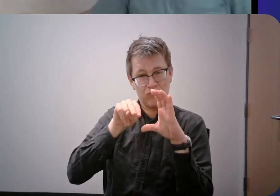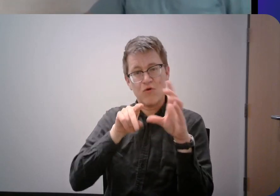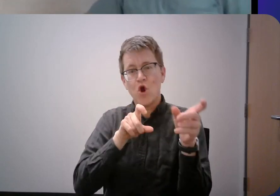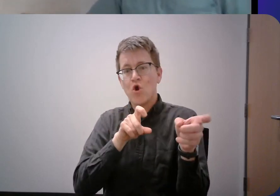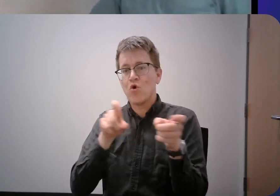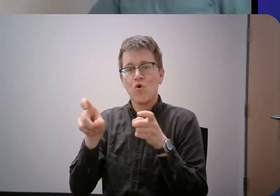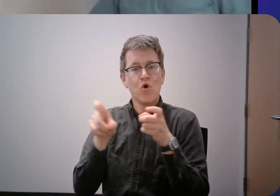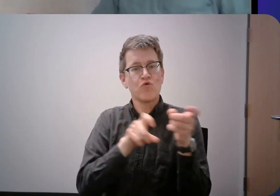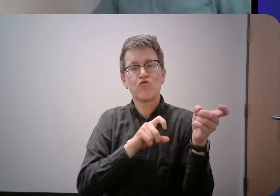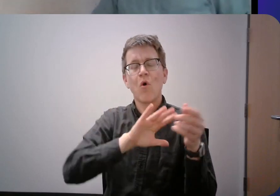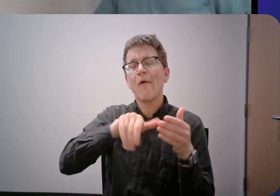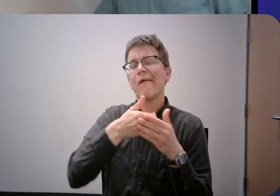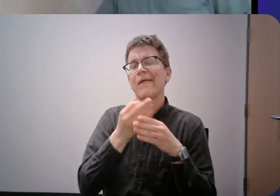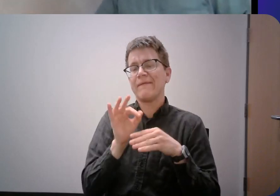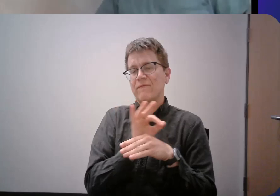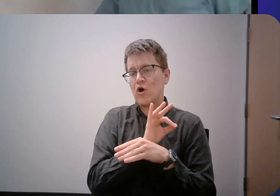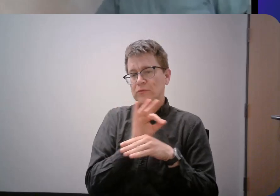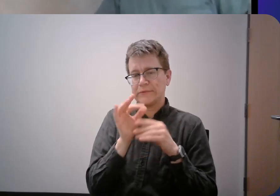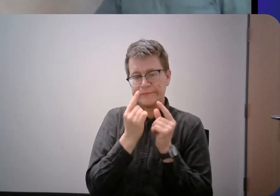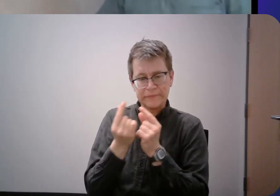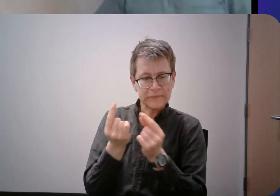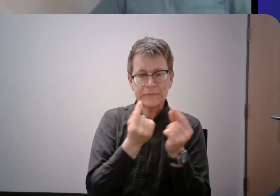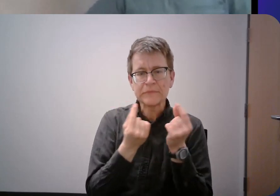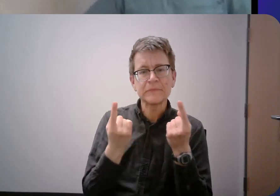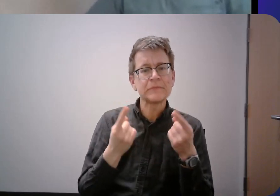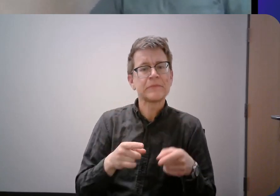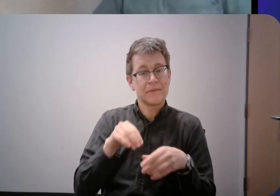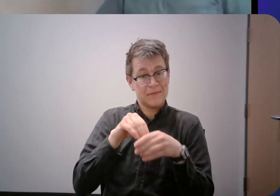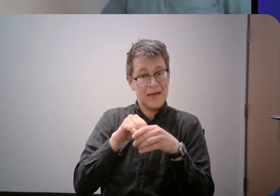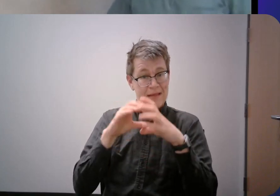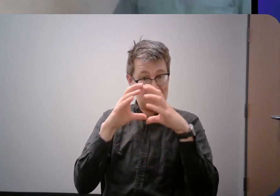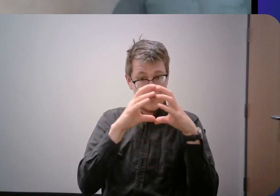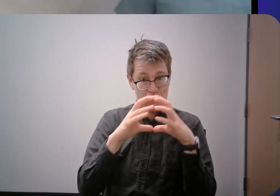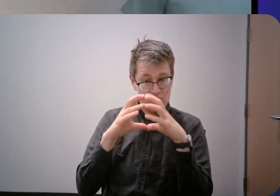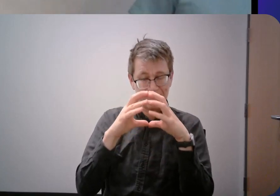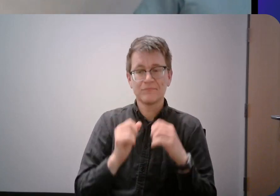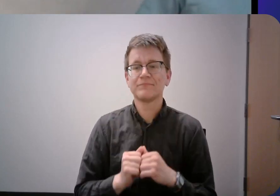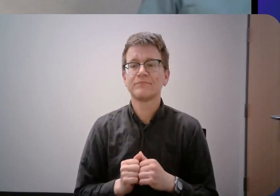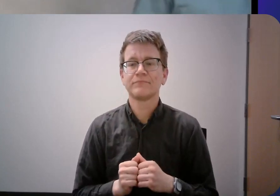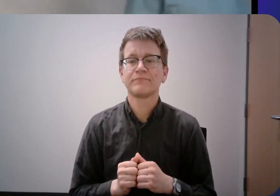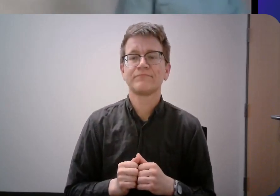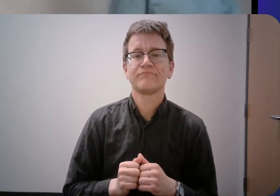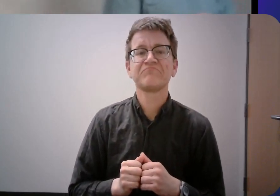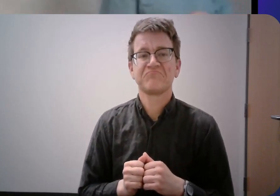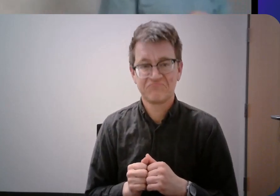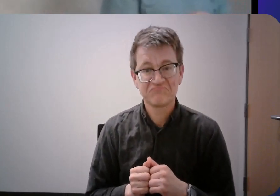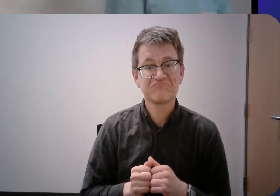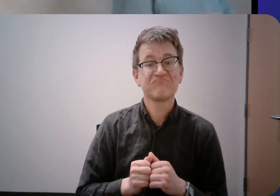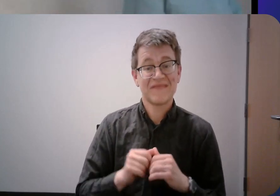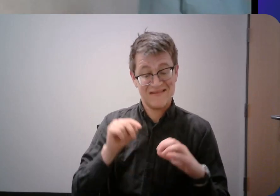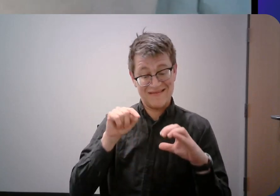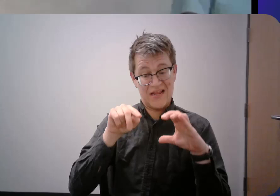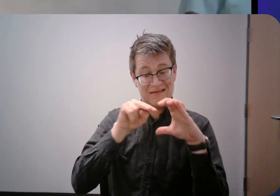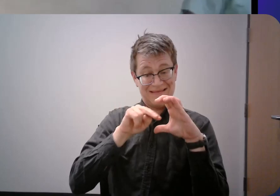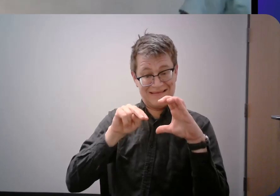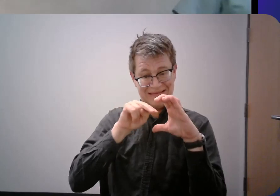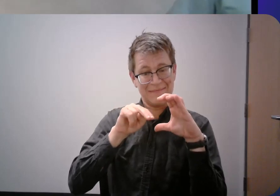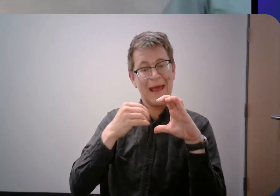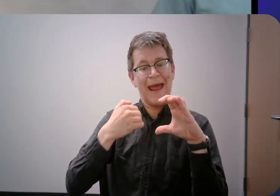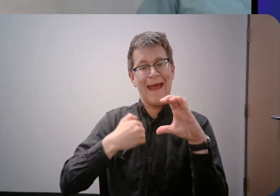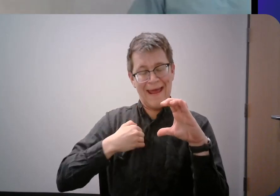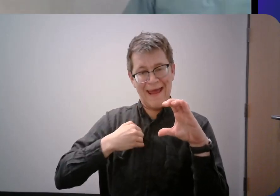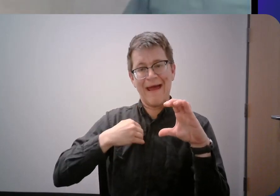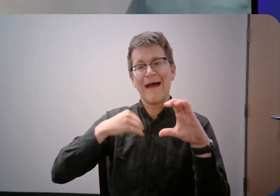for acid. So sort of keep that in mind for later. I don't need you to know how to translate DNA.